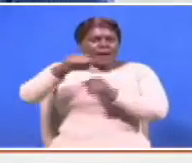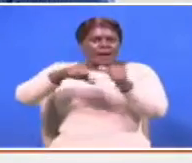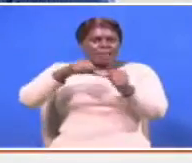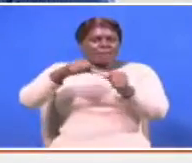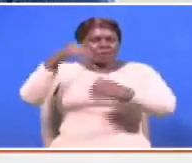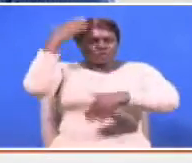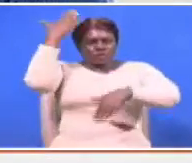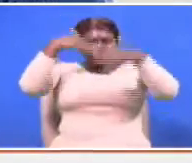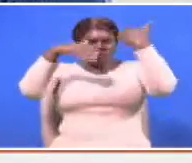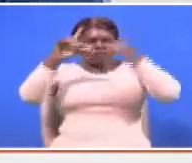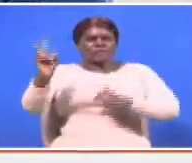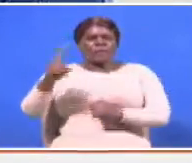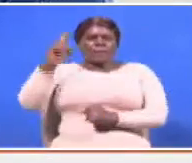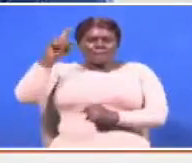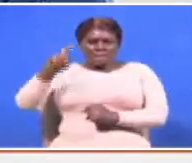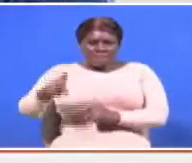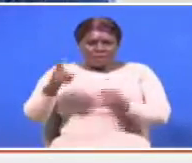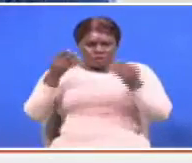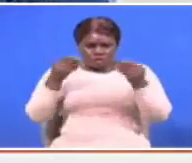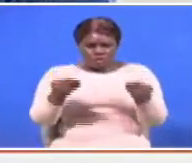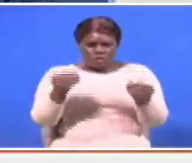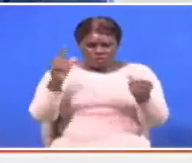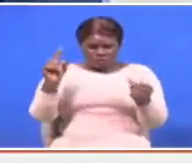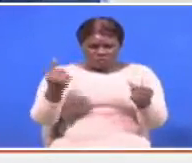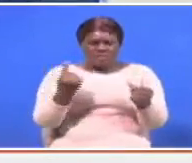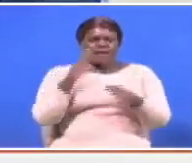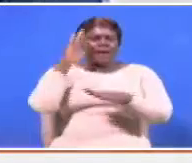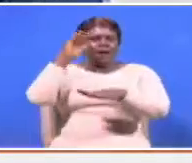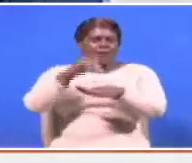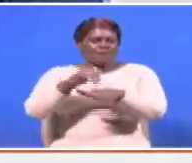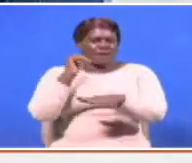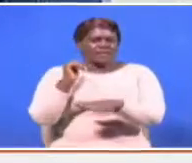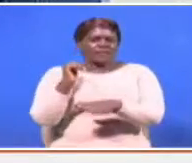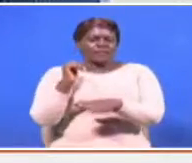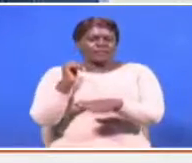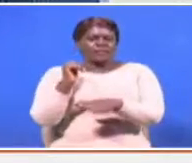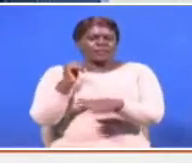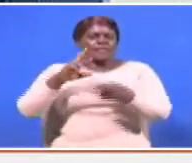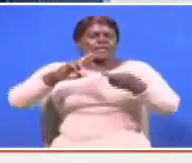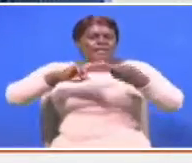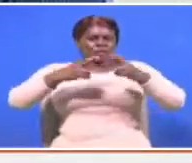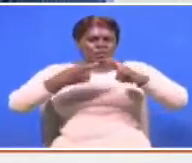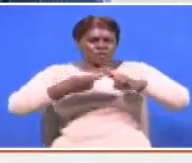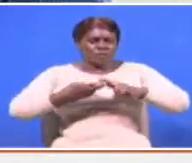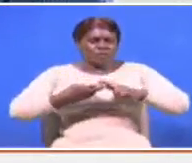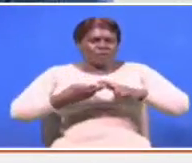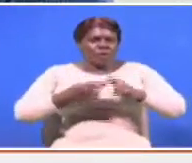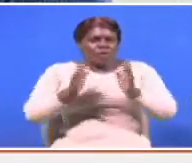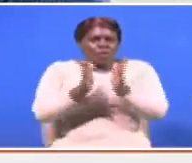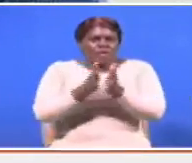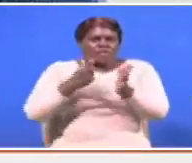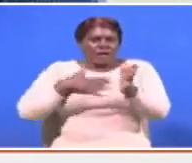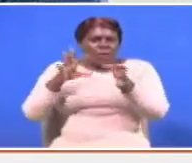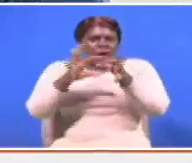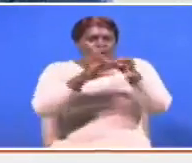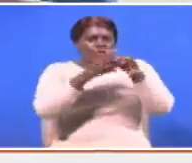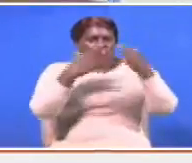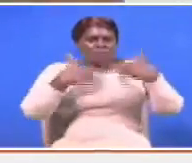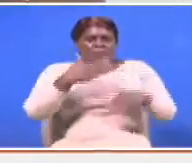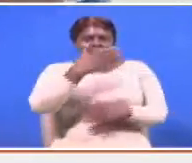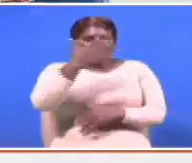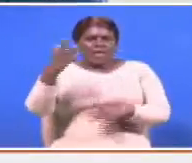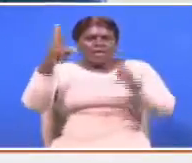the University of Nairobi that we need to dispel. It affects the relationship with our collaborators out